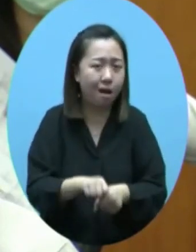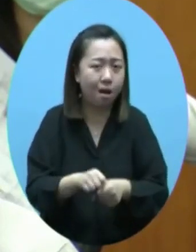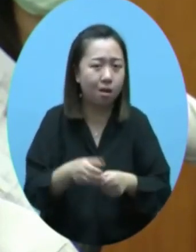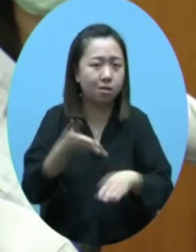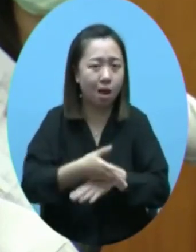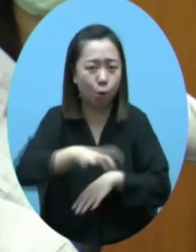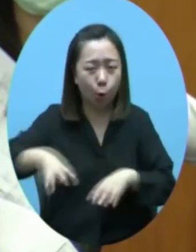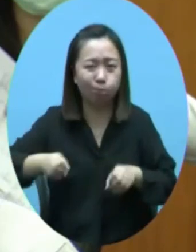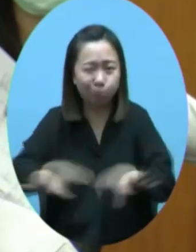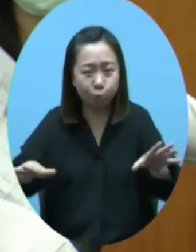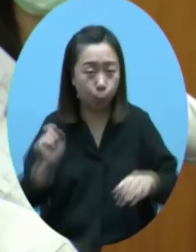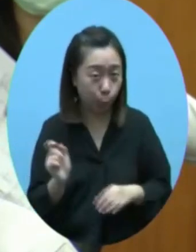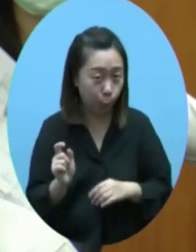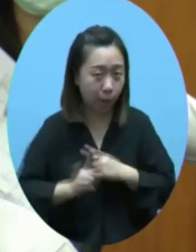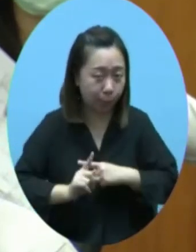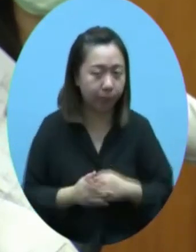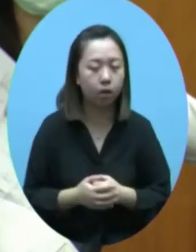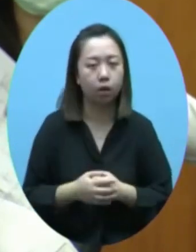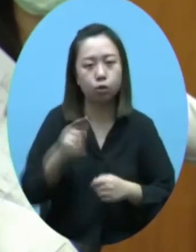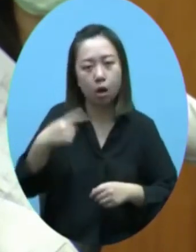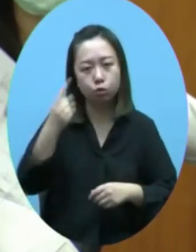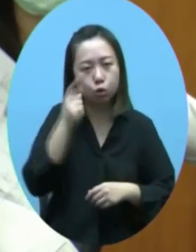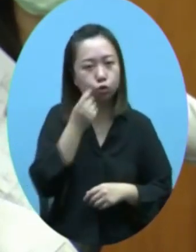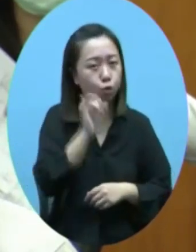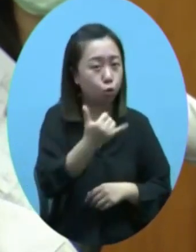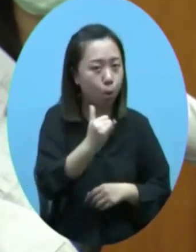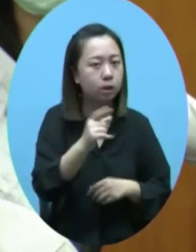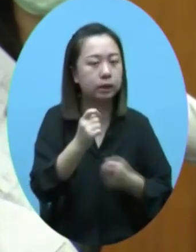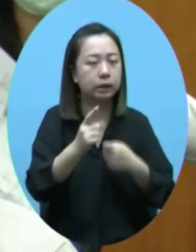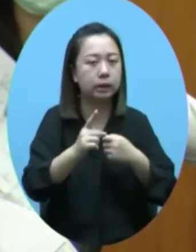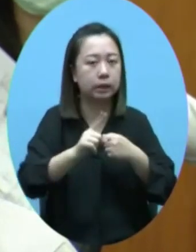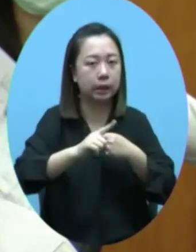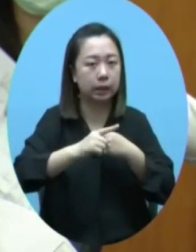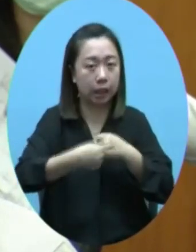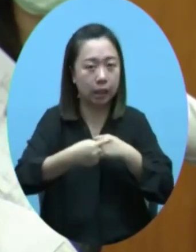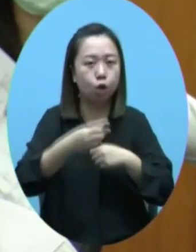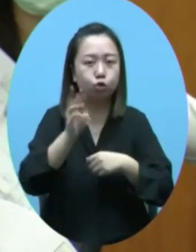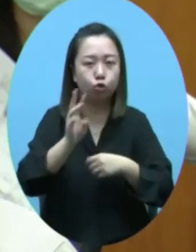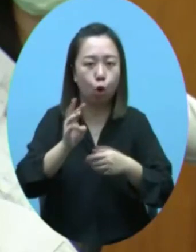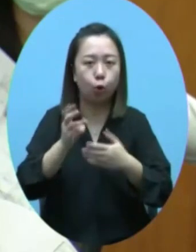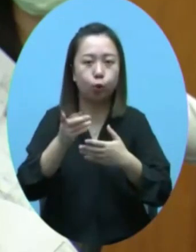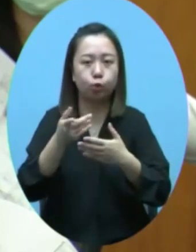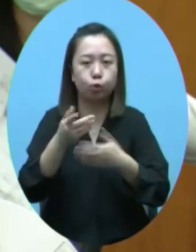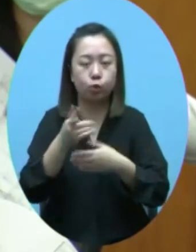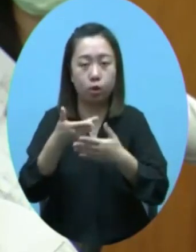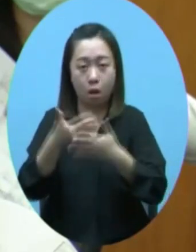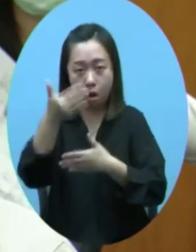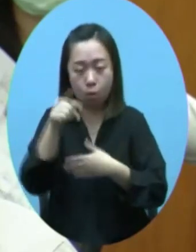the bottles too late, would that increase the risk of community transmission? The 66-year-old, that is the